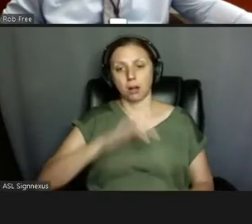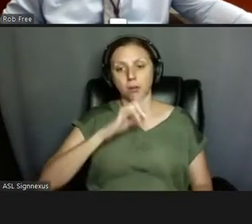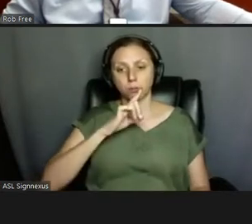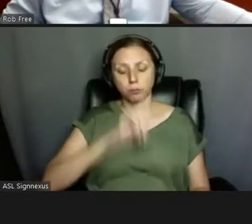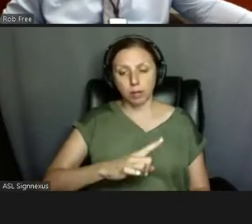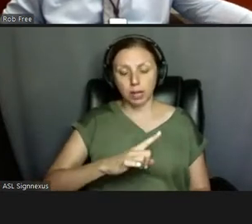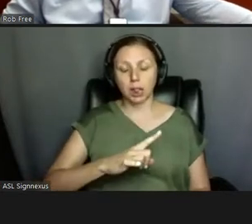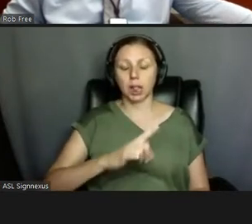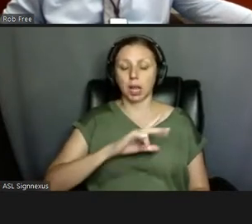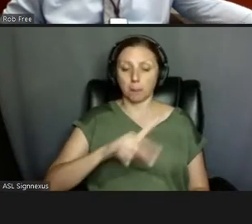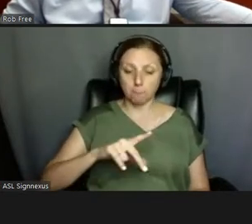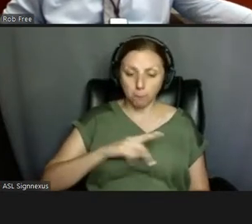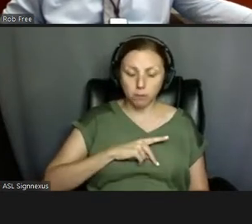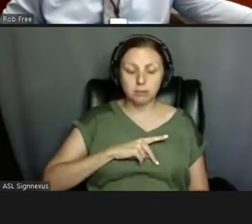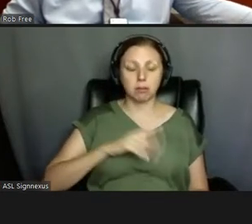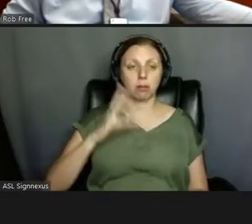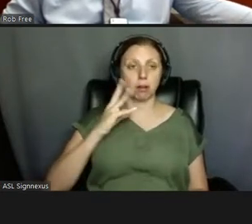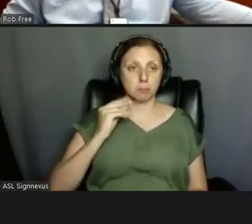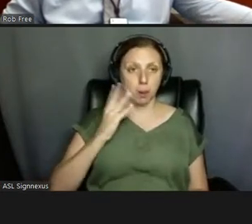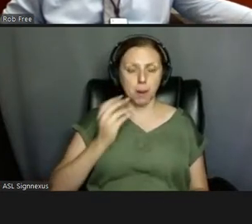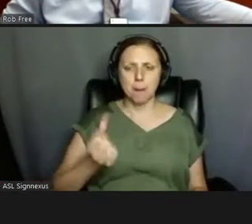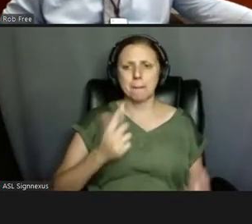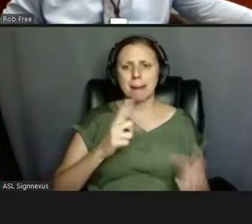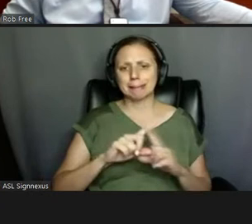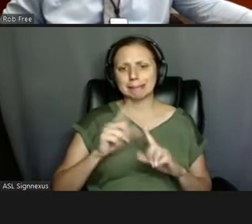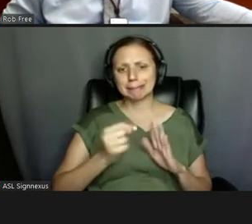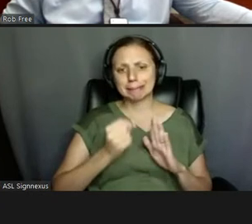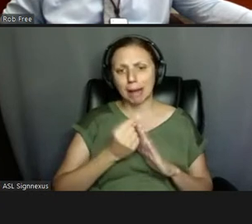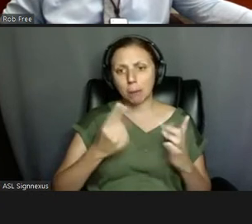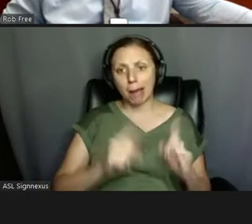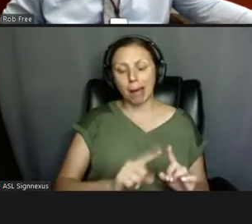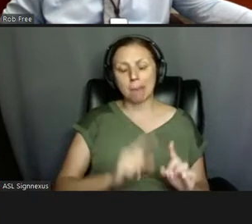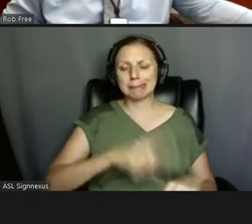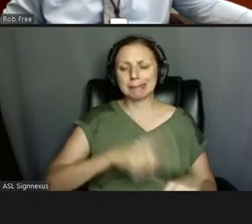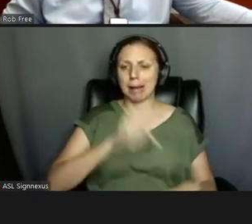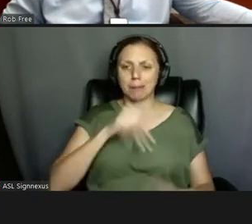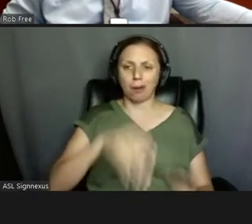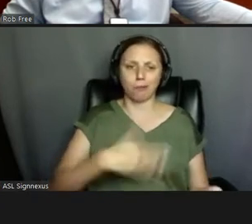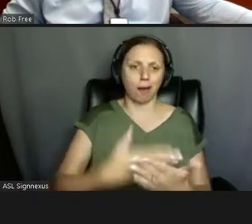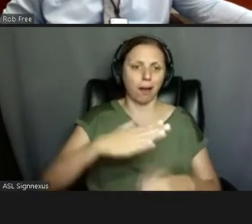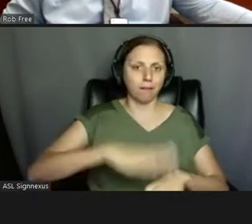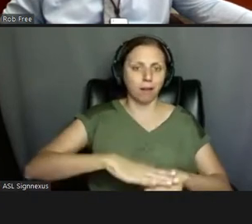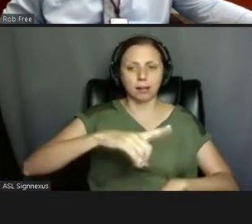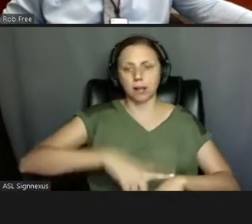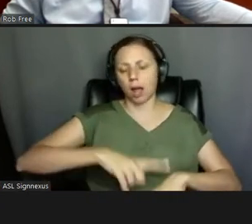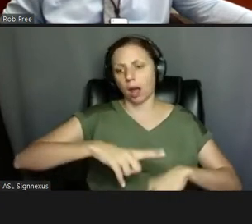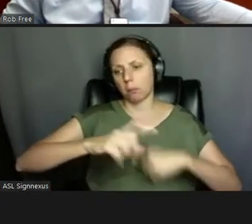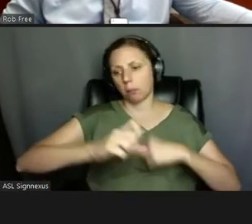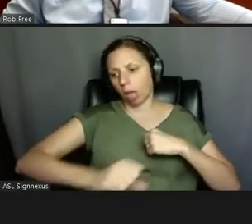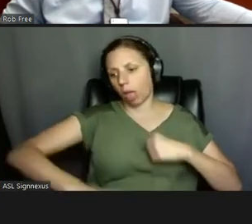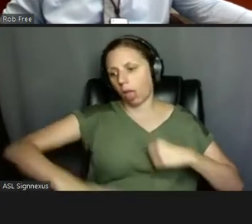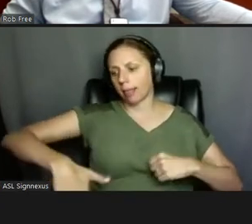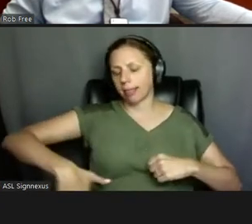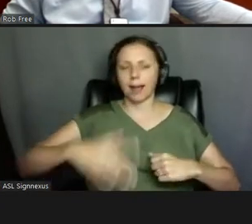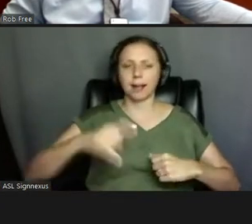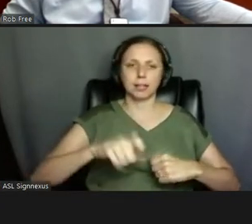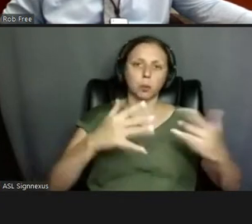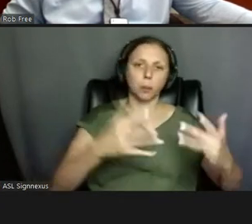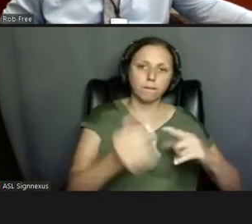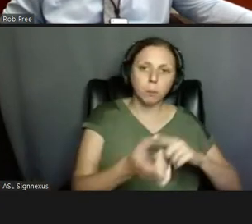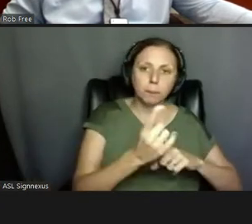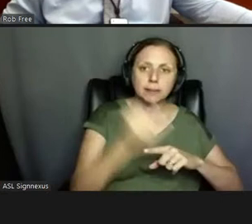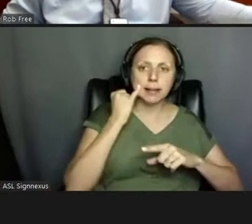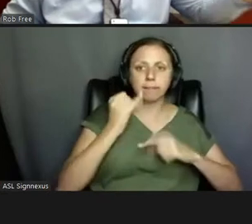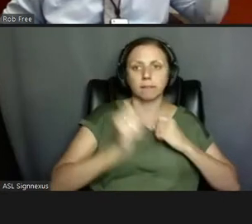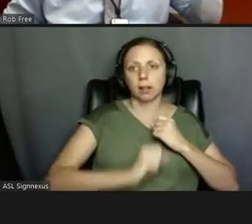in-person experience, so many times the train will not arrive on time and we have to wait for a few minutes or if the train got delayed, so